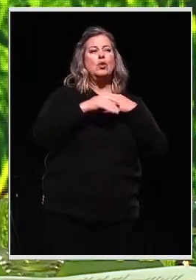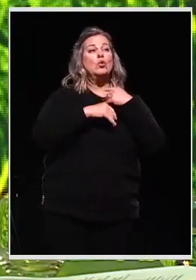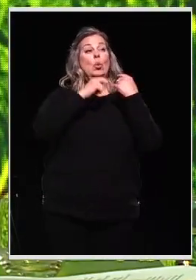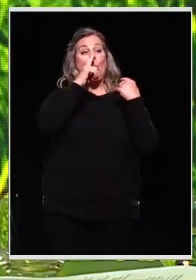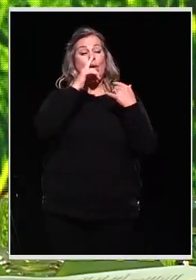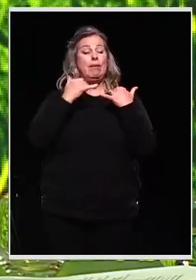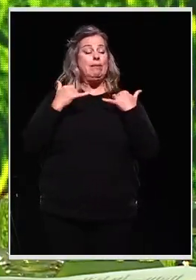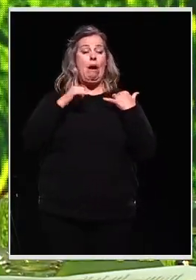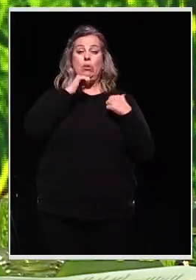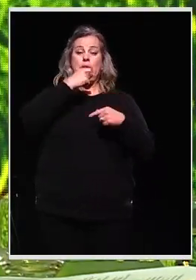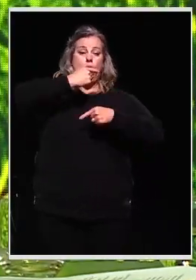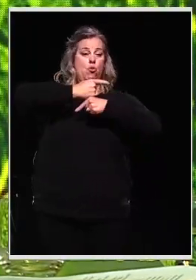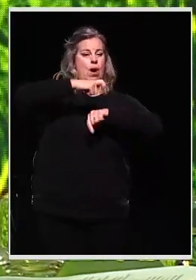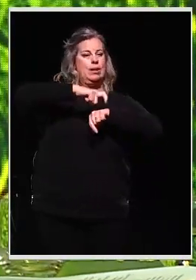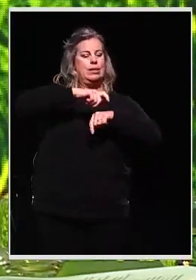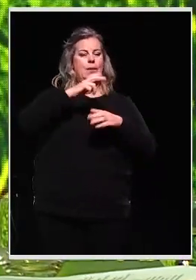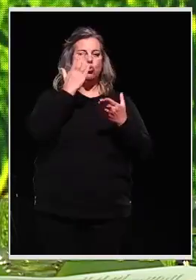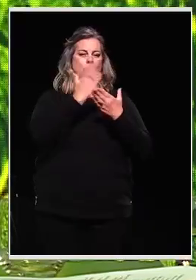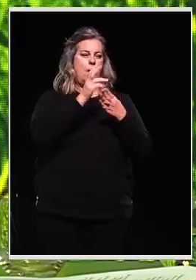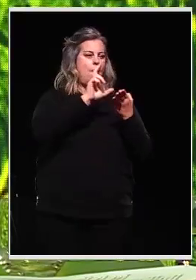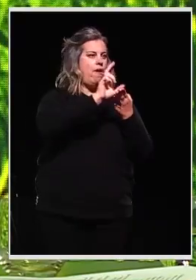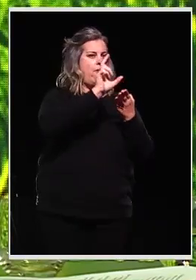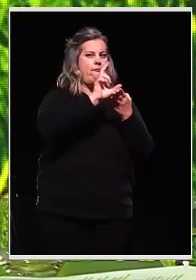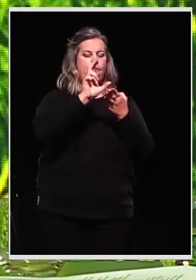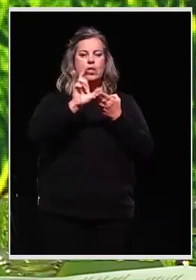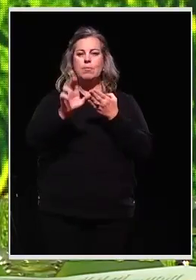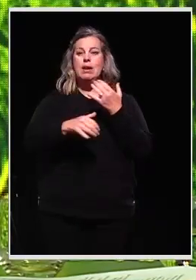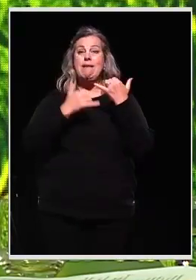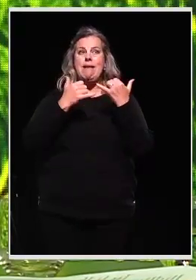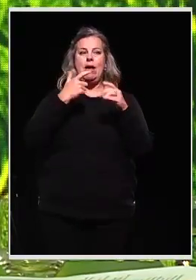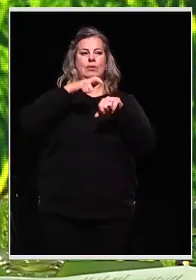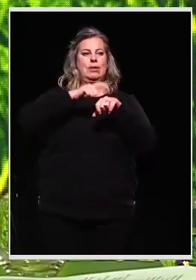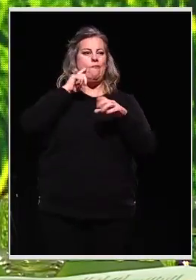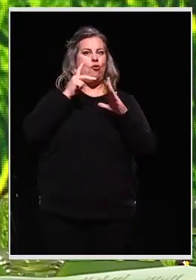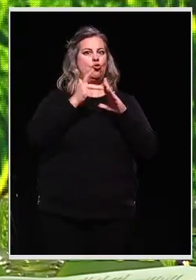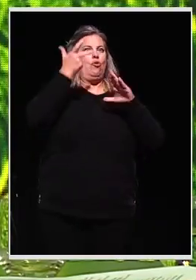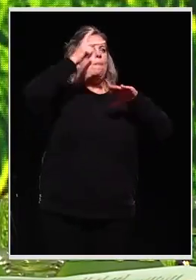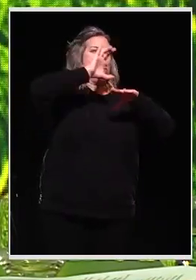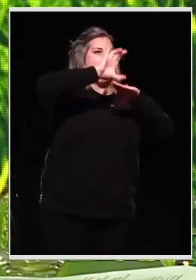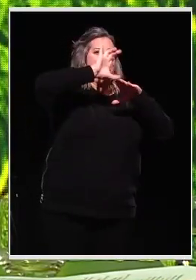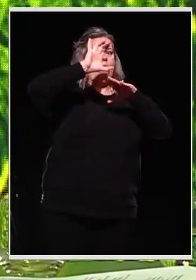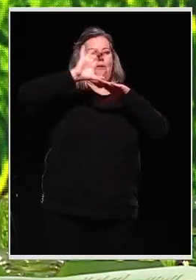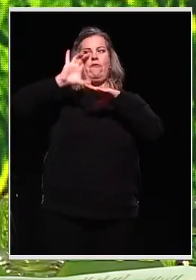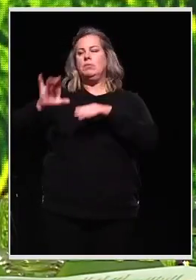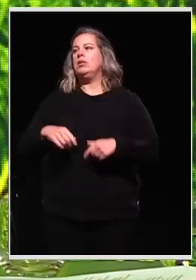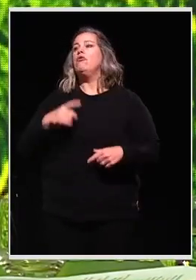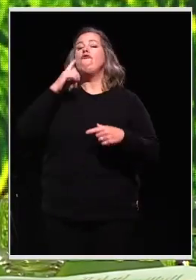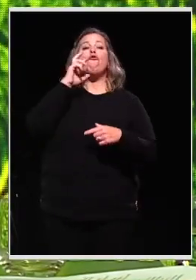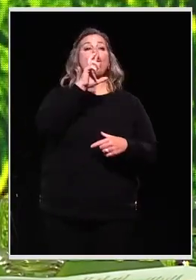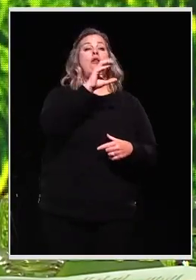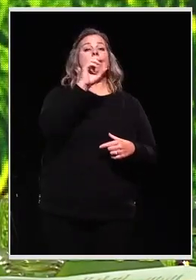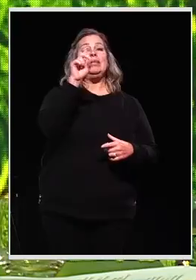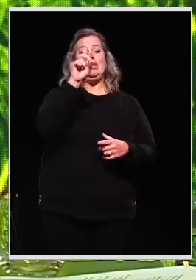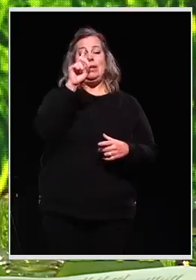time to be stopping the investments. Now is the time to triple the investments, in my opinion, for where R&D funding needs to